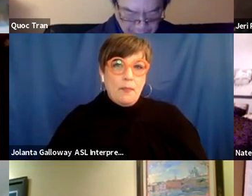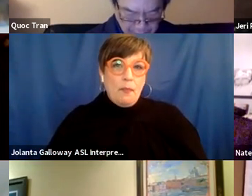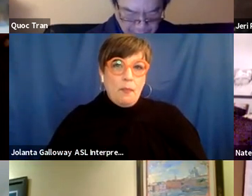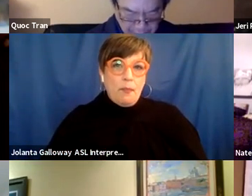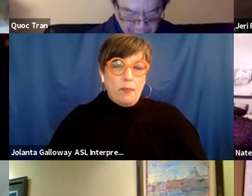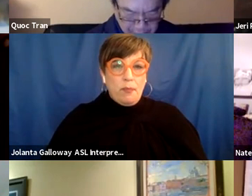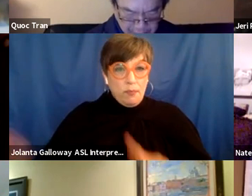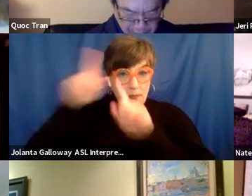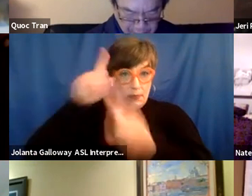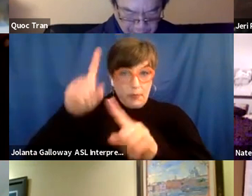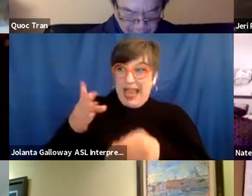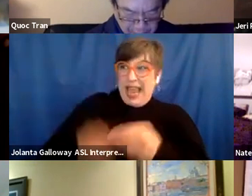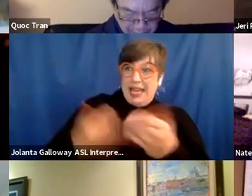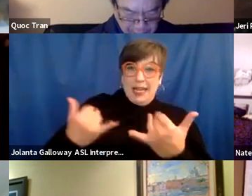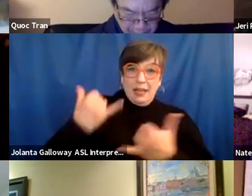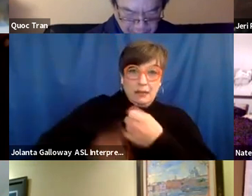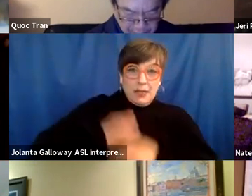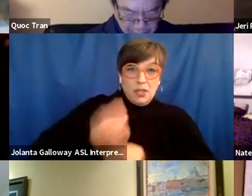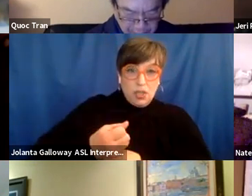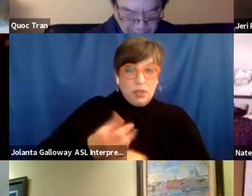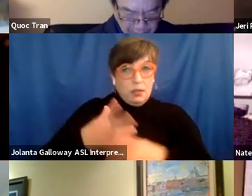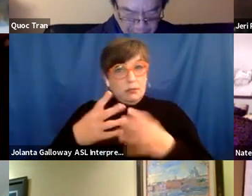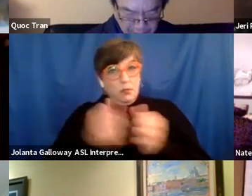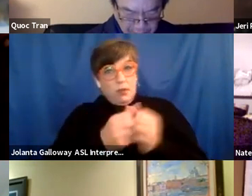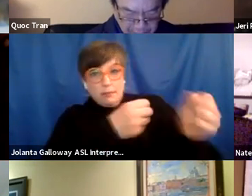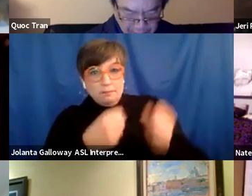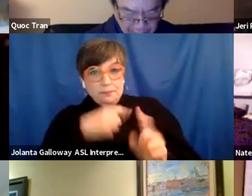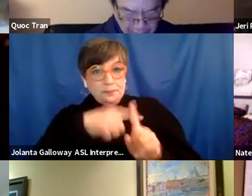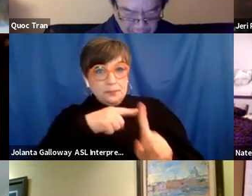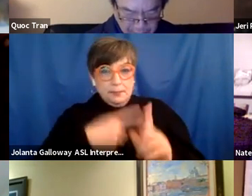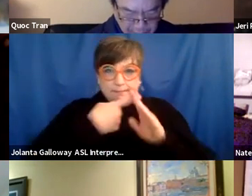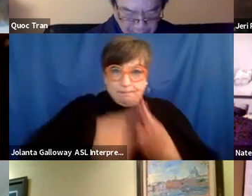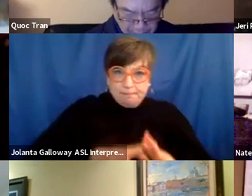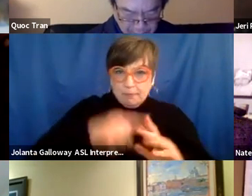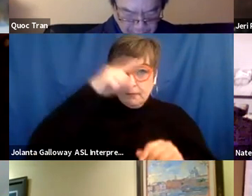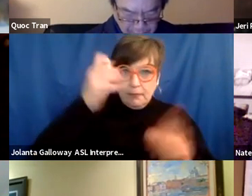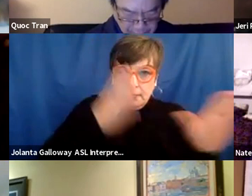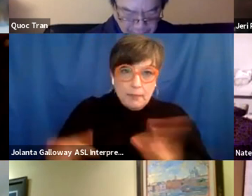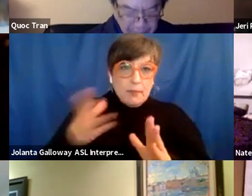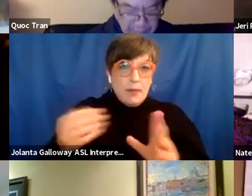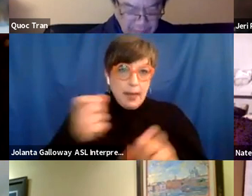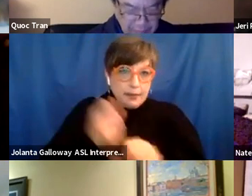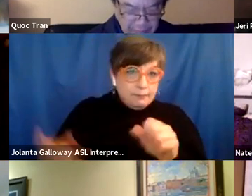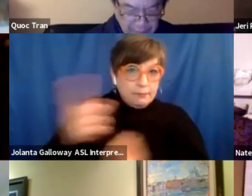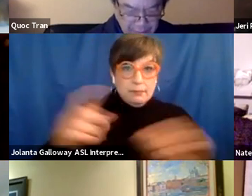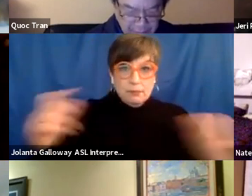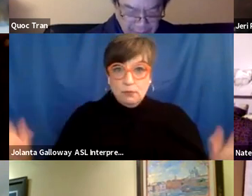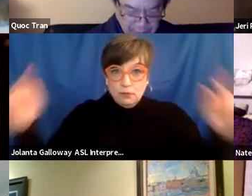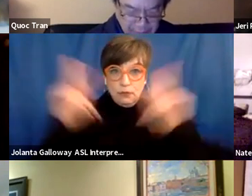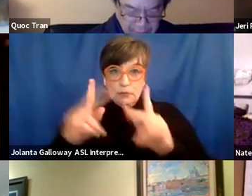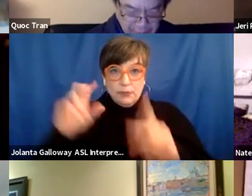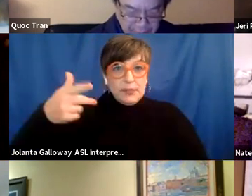strong note, launching a comprehensive approach to summer and begin our planning for our return September